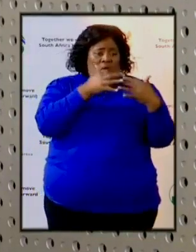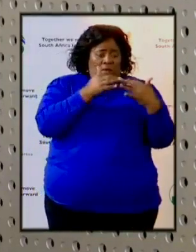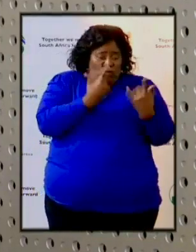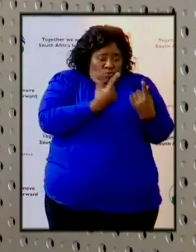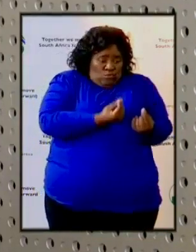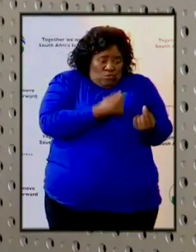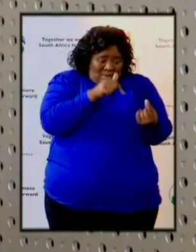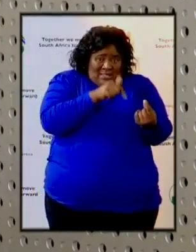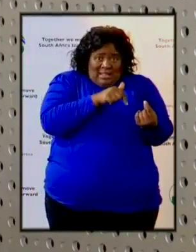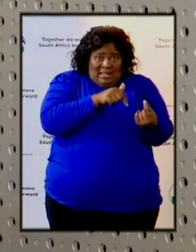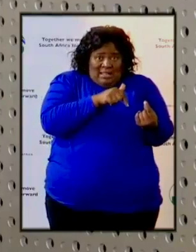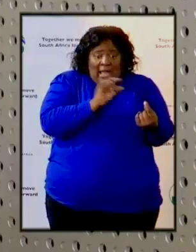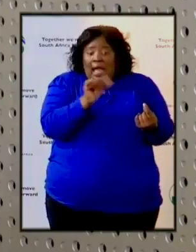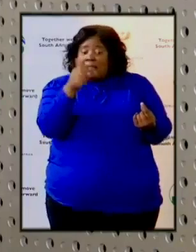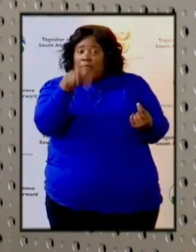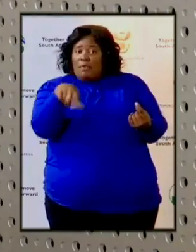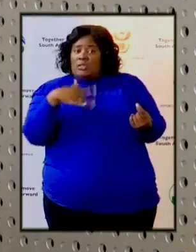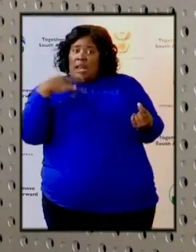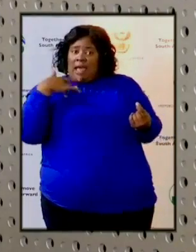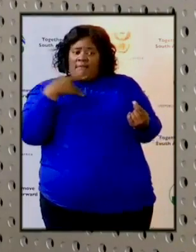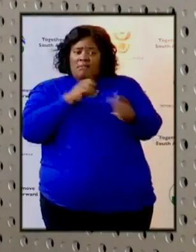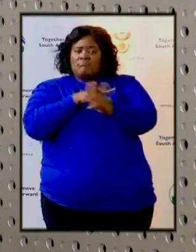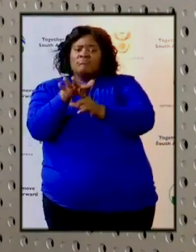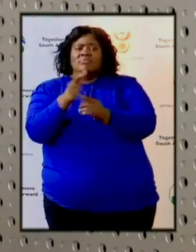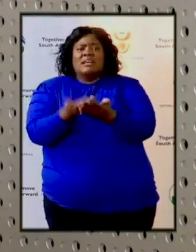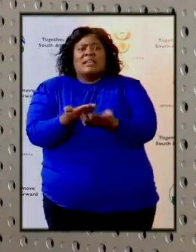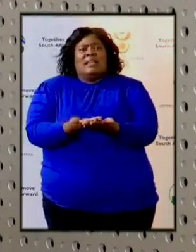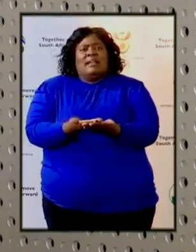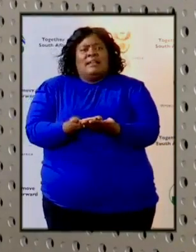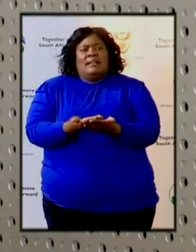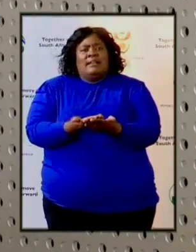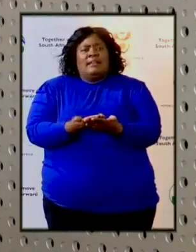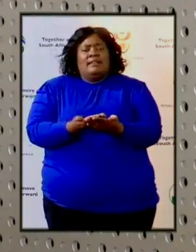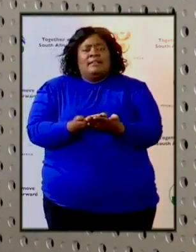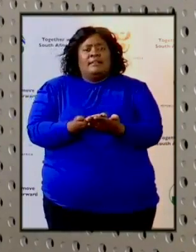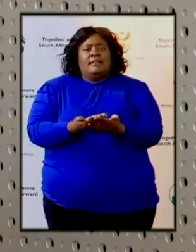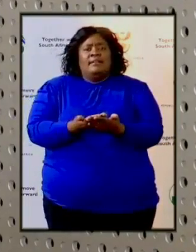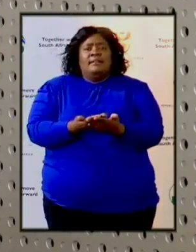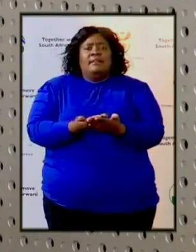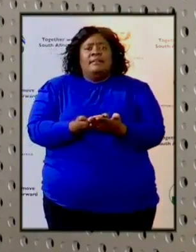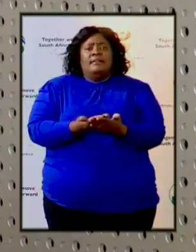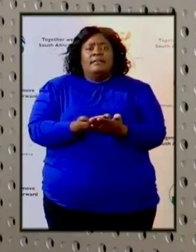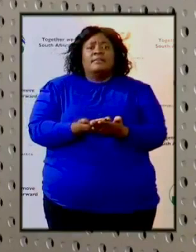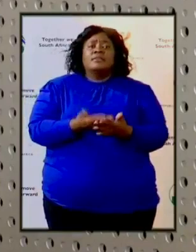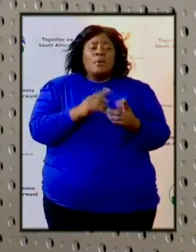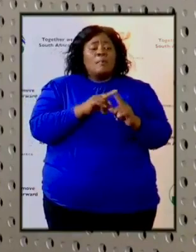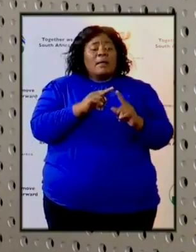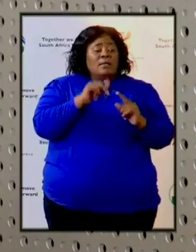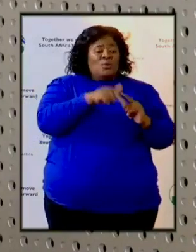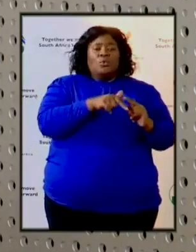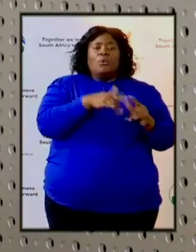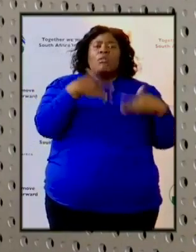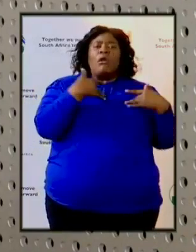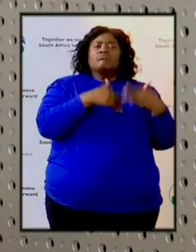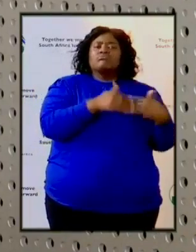another person's life. You may not be affected, but the other one may be affected. So it's